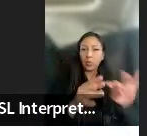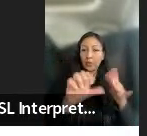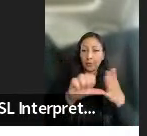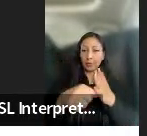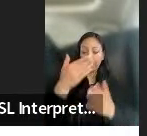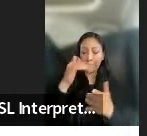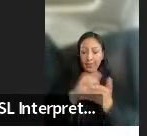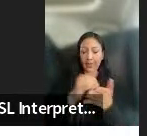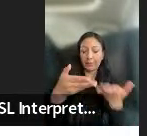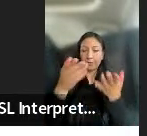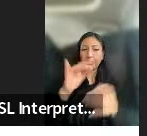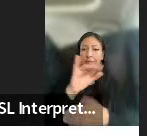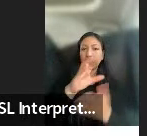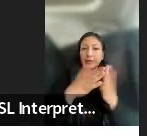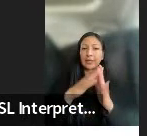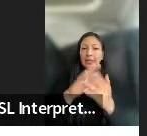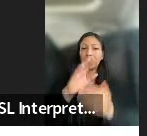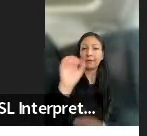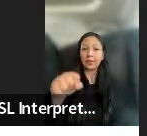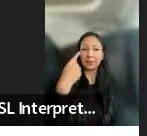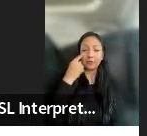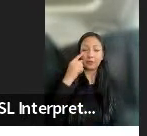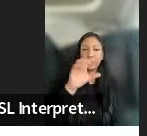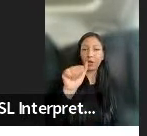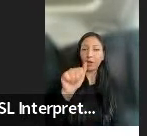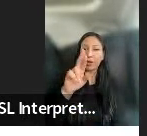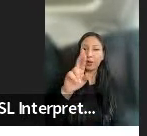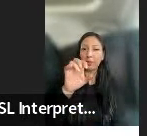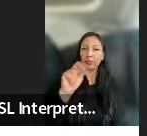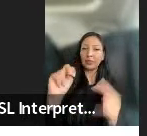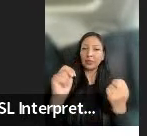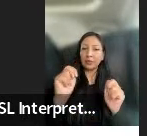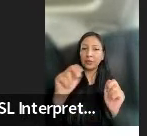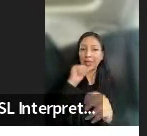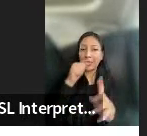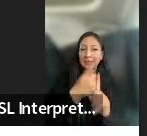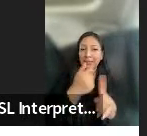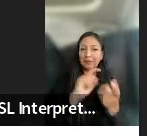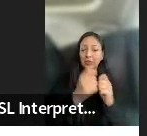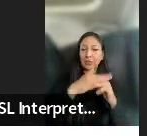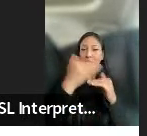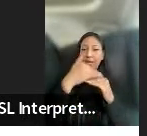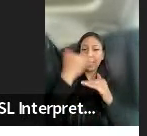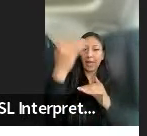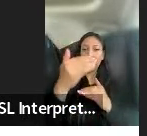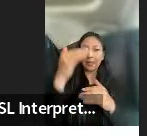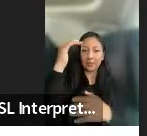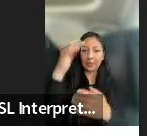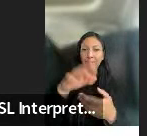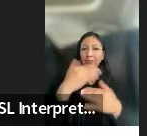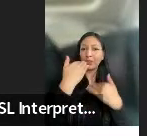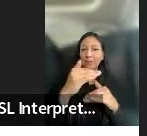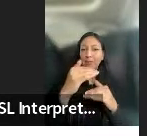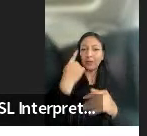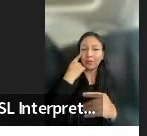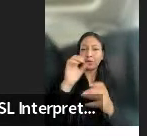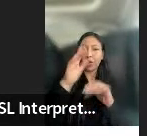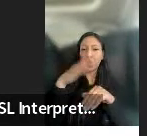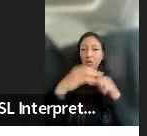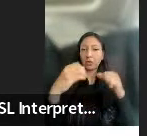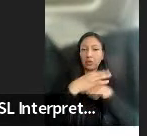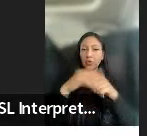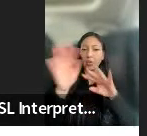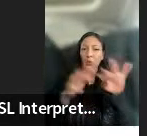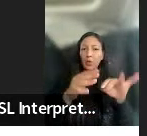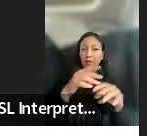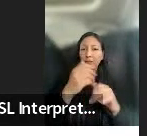proposal, City of Yes for Carbon Neutrality, will not itself change the height limits for onshore wind or permit it at any particular